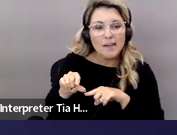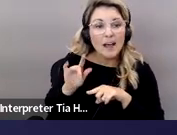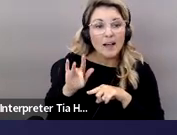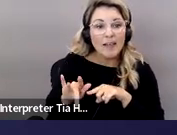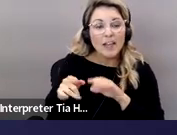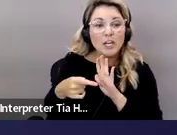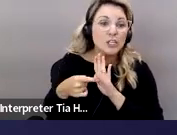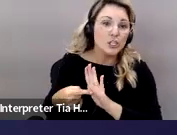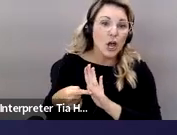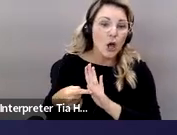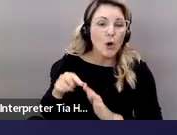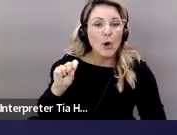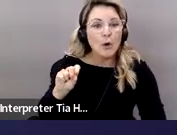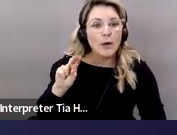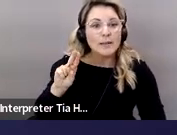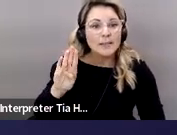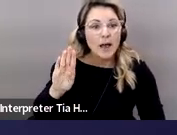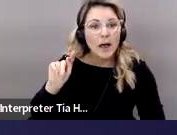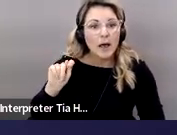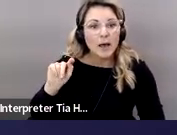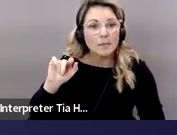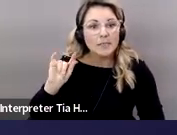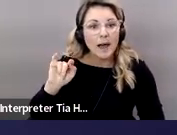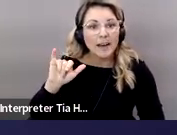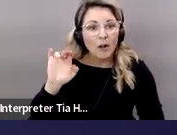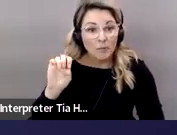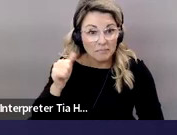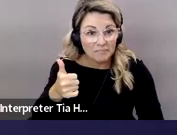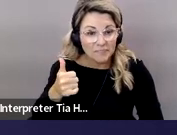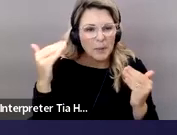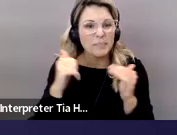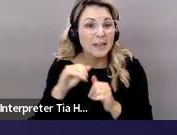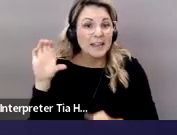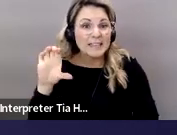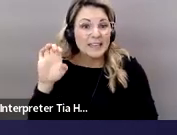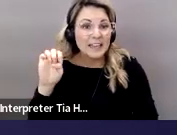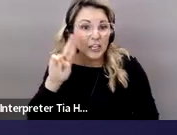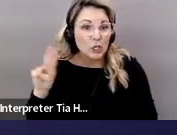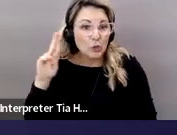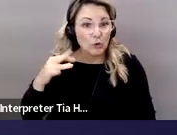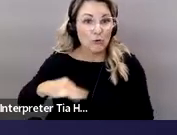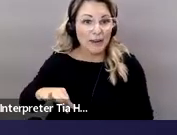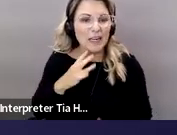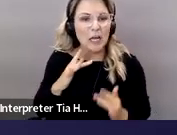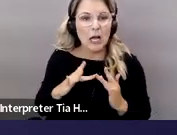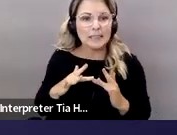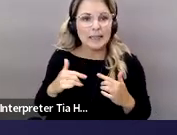show subtitle. Should you have any questions about CEUs, you can contact me. My email address is